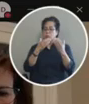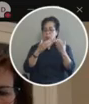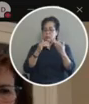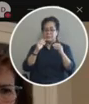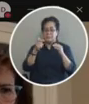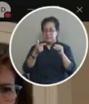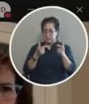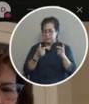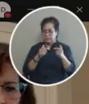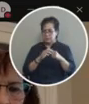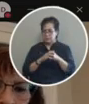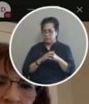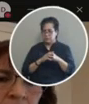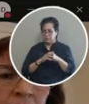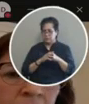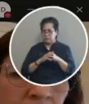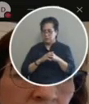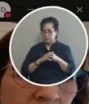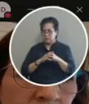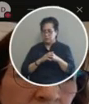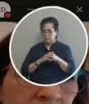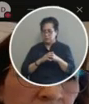second.